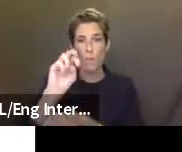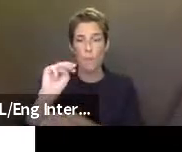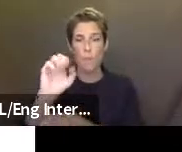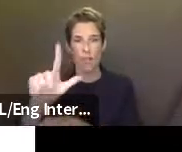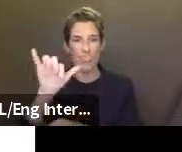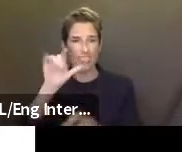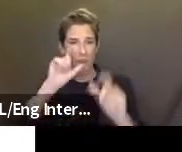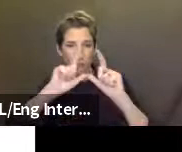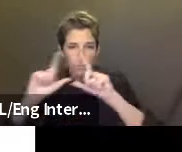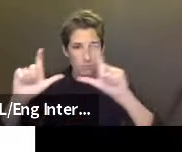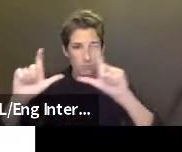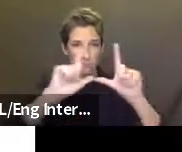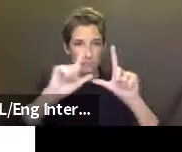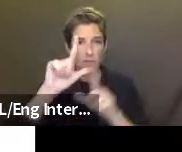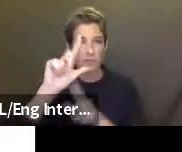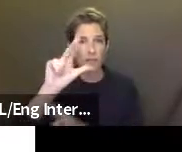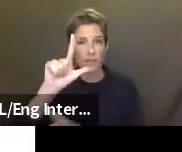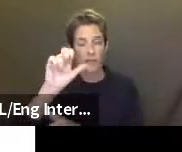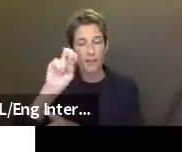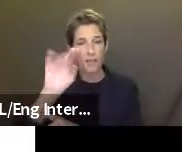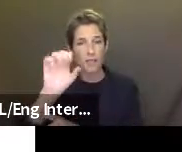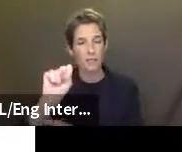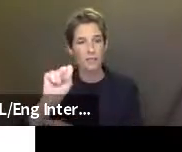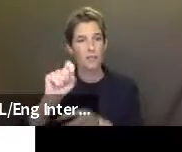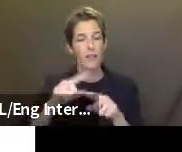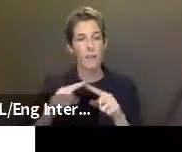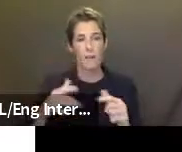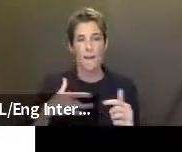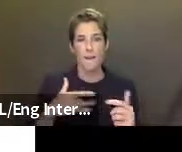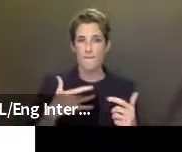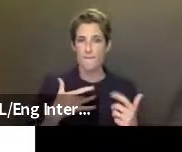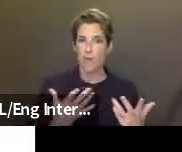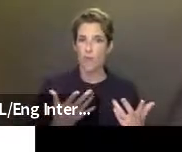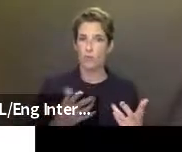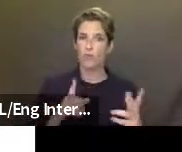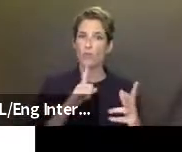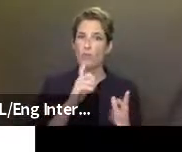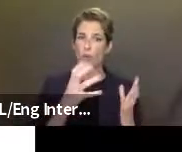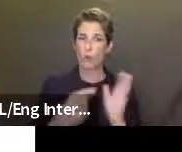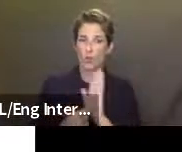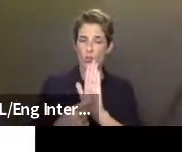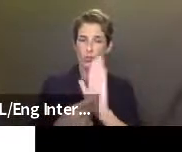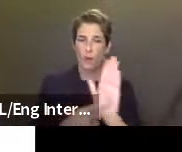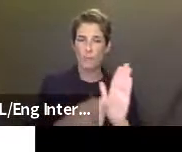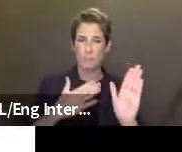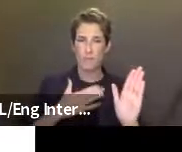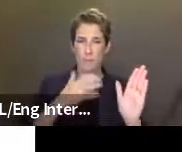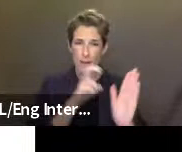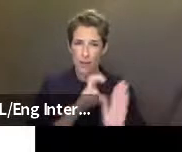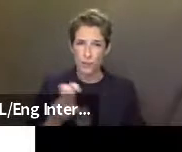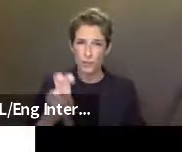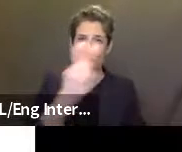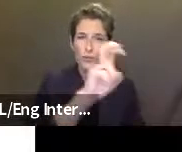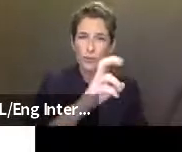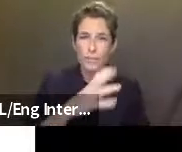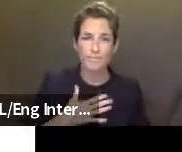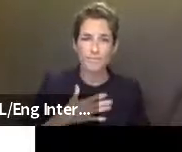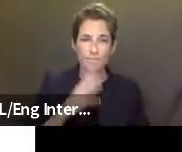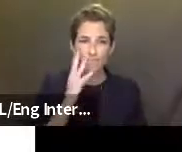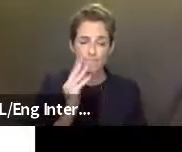and tactile, vibrant hues of acrylic paint on canvas. Painting, drawing, and collaging personal and commercial